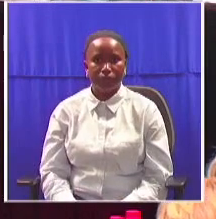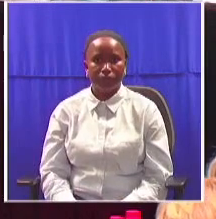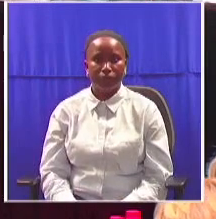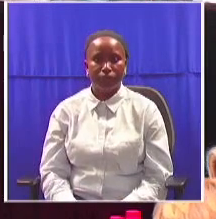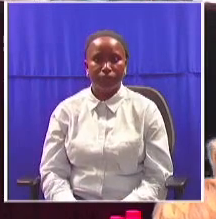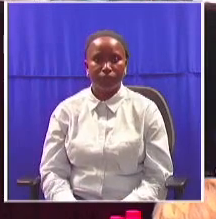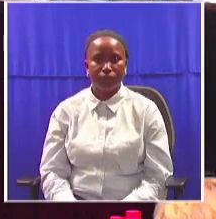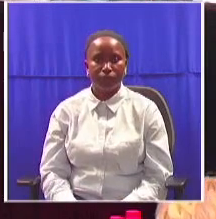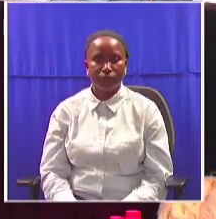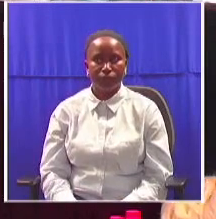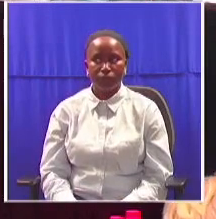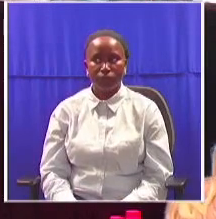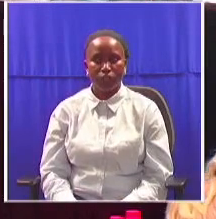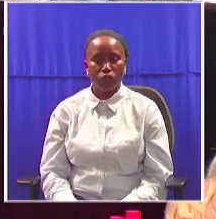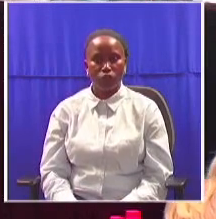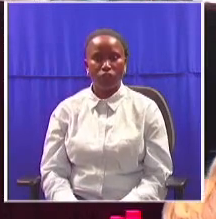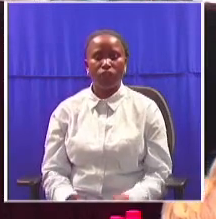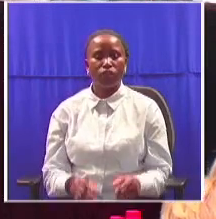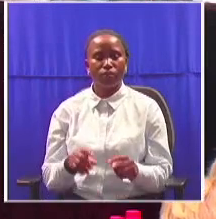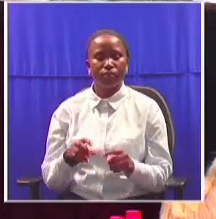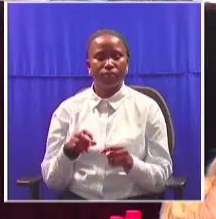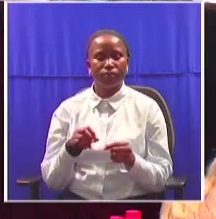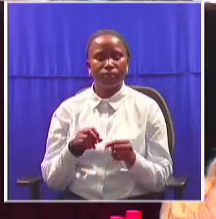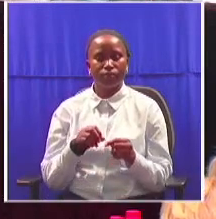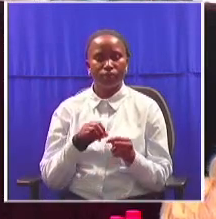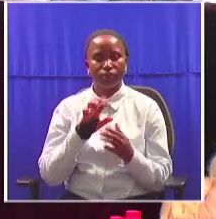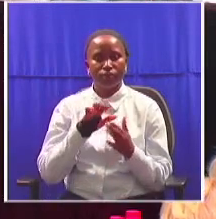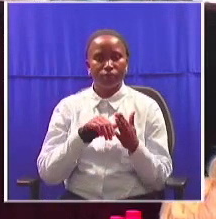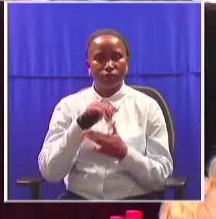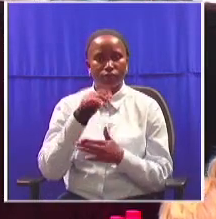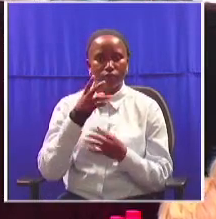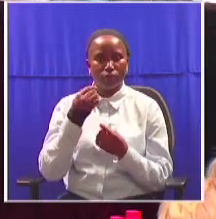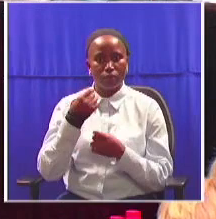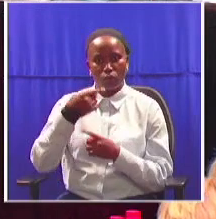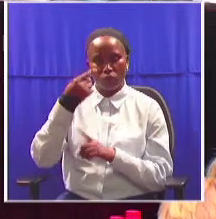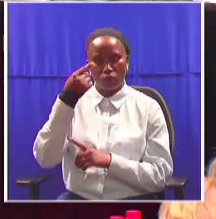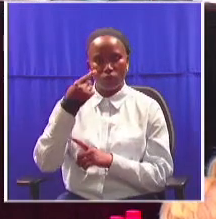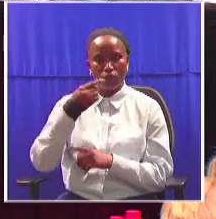Debate on vote number one, the Presidency Appropriation Bill.